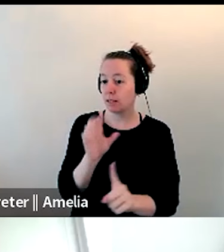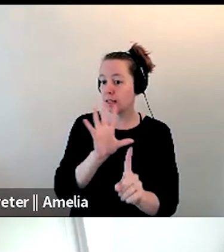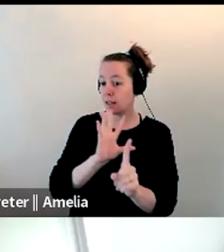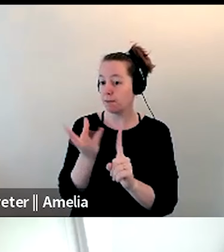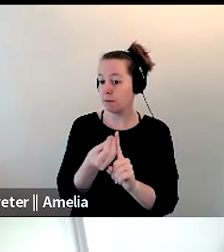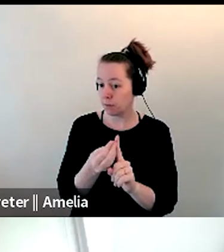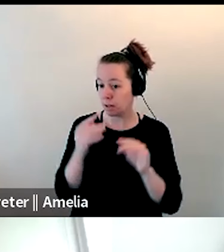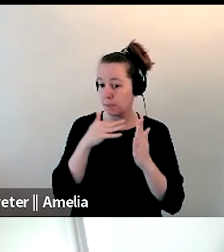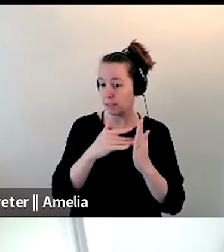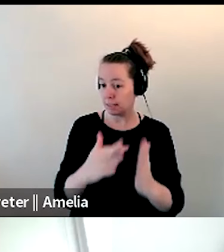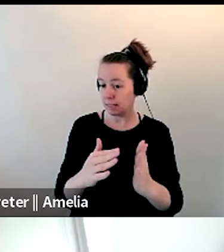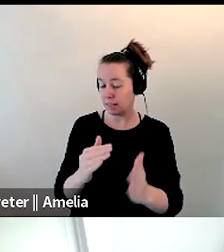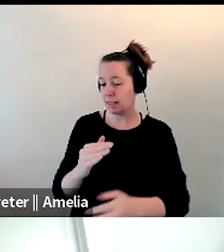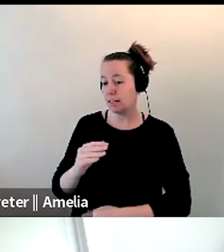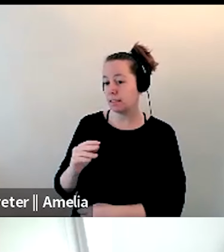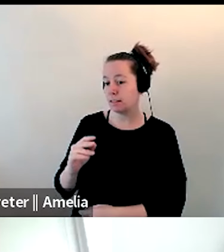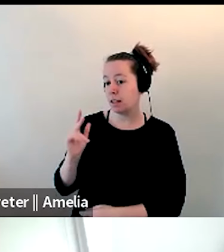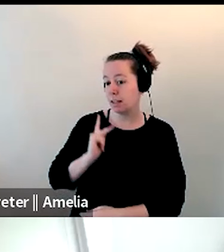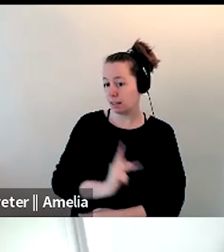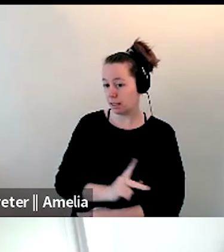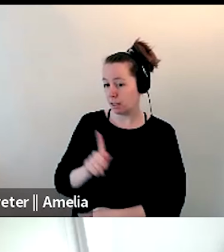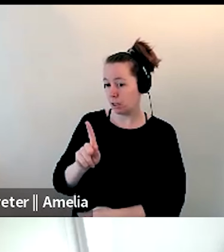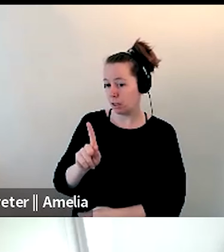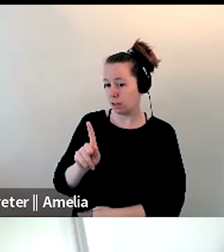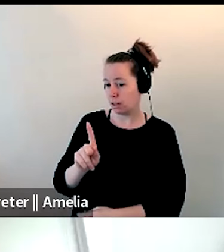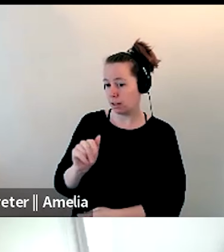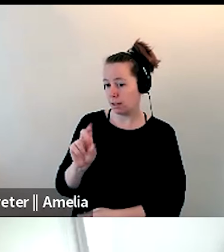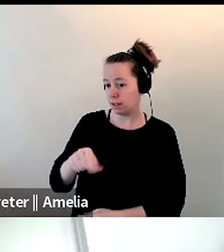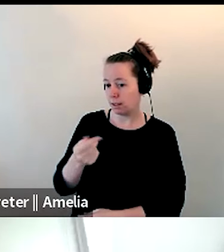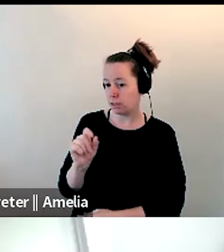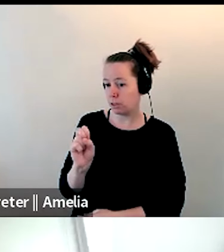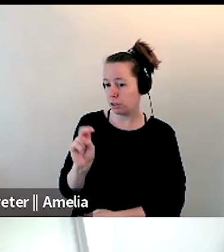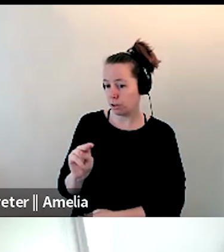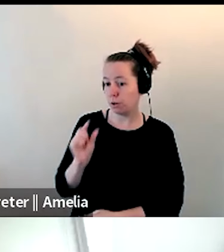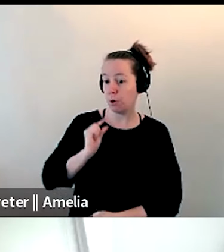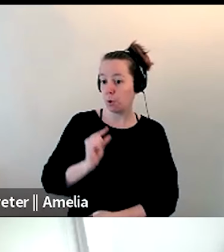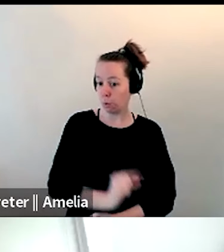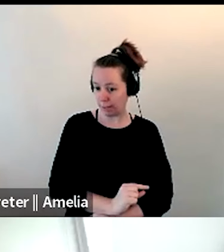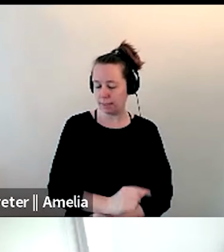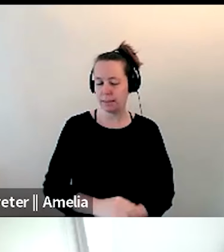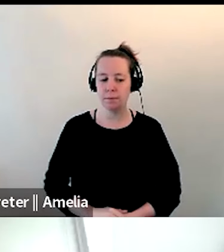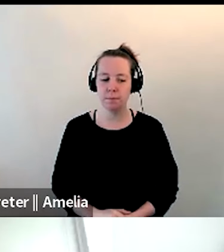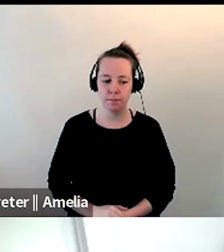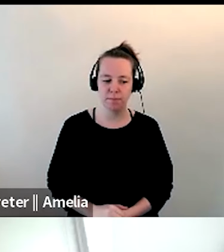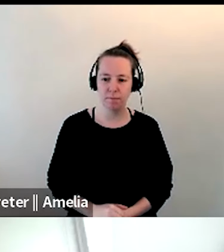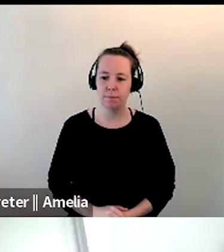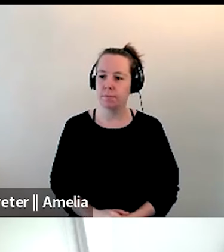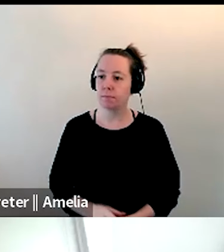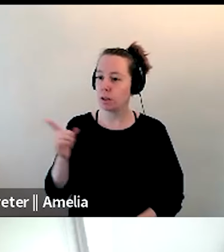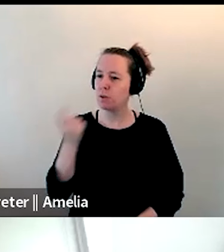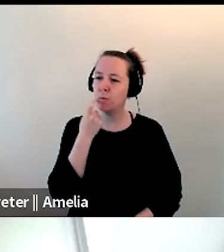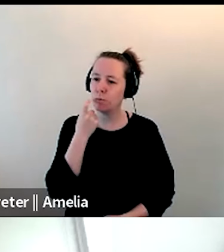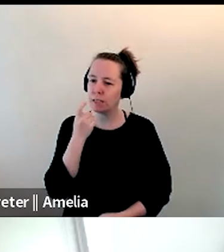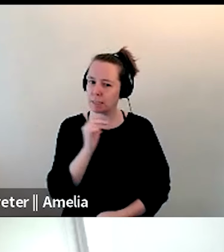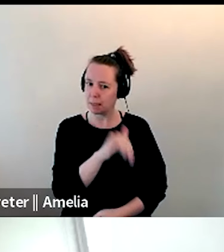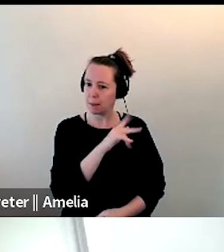Queen's, doing your research with Public Health Ontario. So you took, Madeline, the Lumina Spark personality recently.